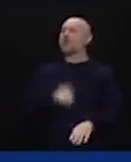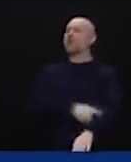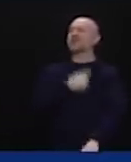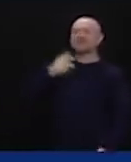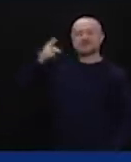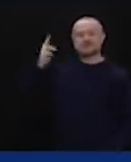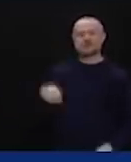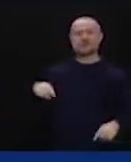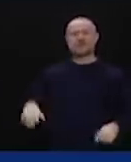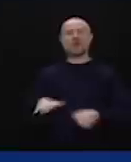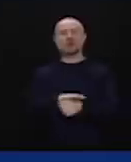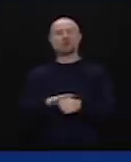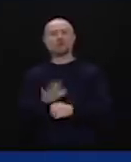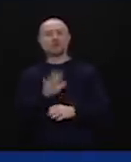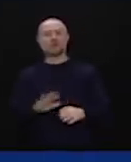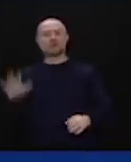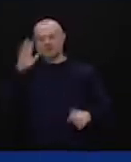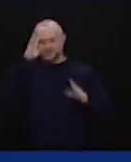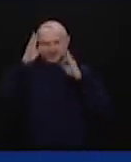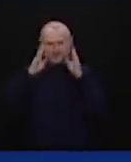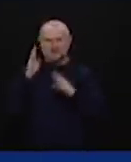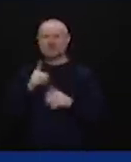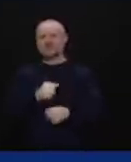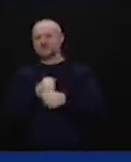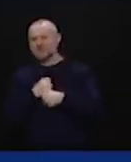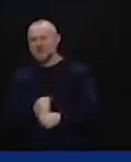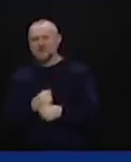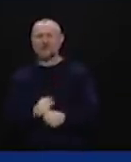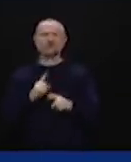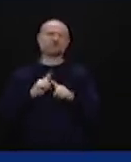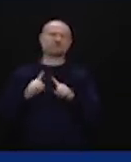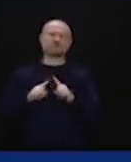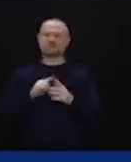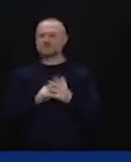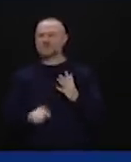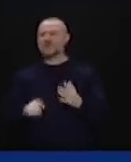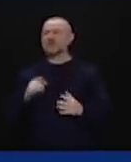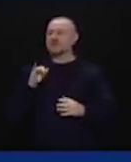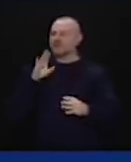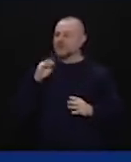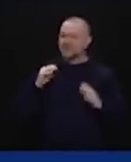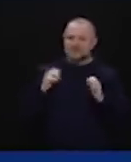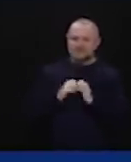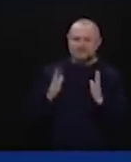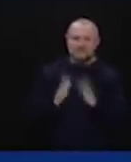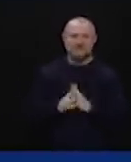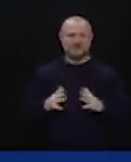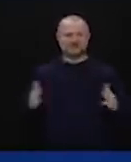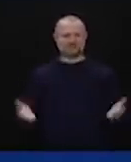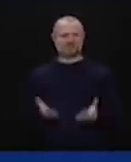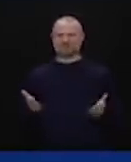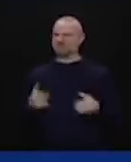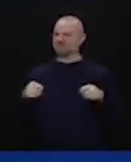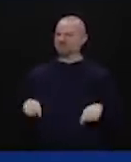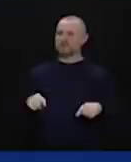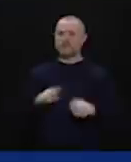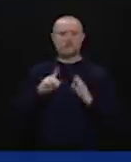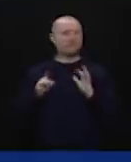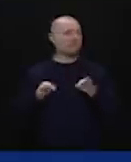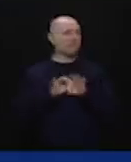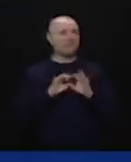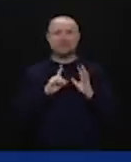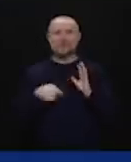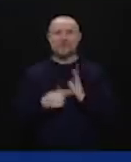upstate New York and here in the Capital Region. We're the birthplace of IBM, which has played an instrumental role here at